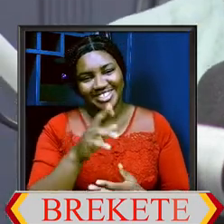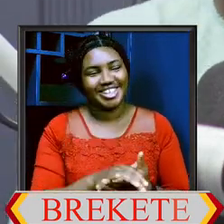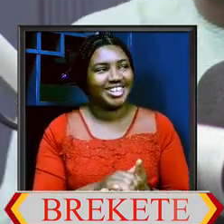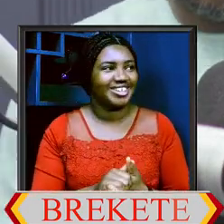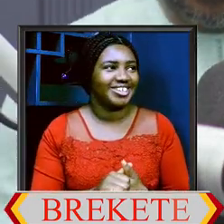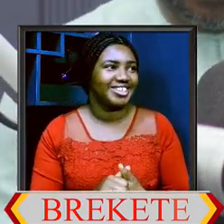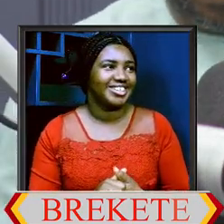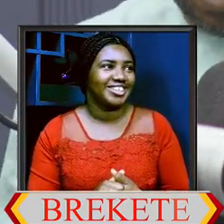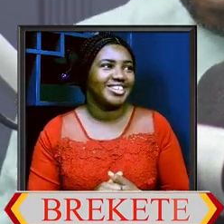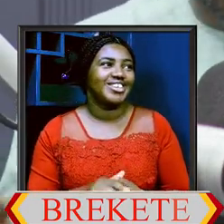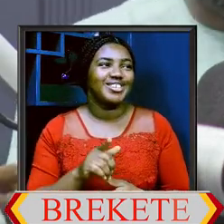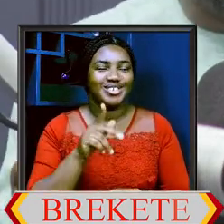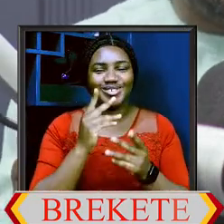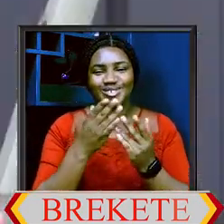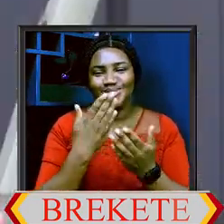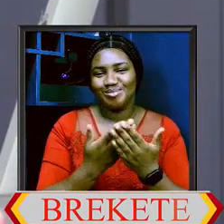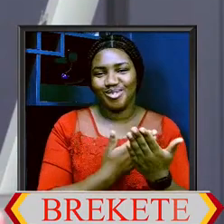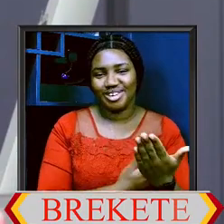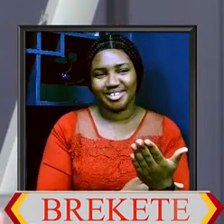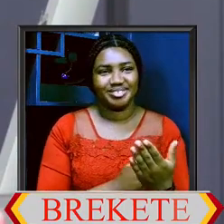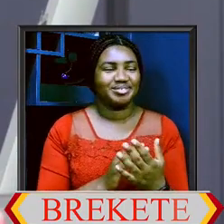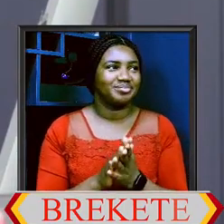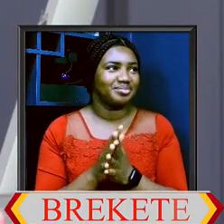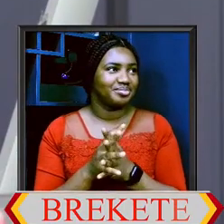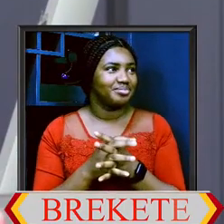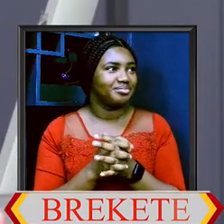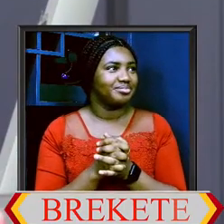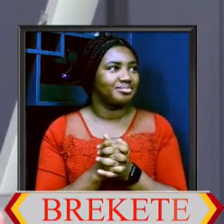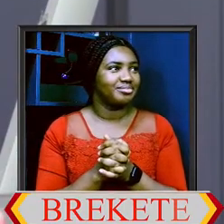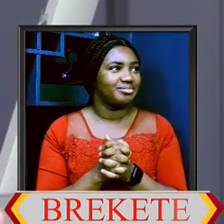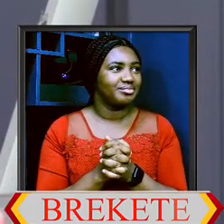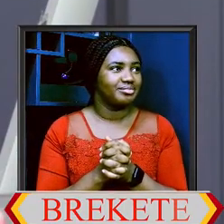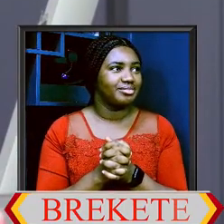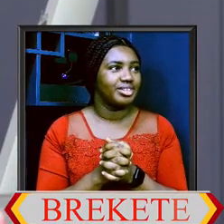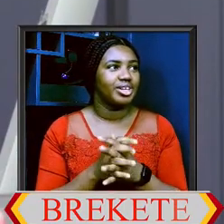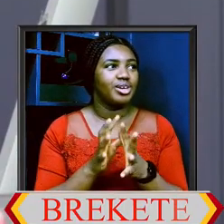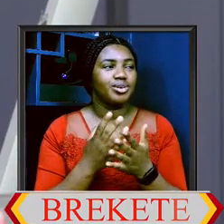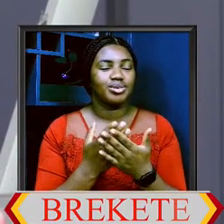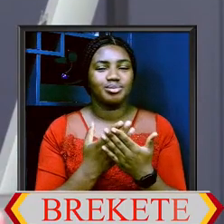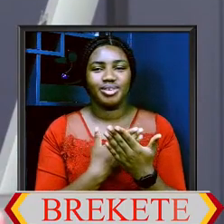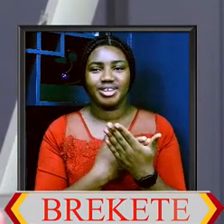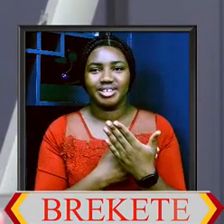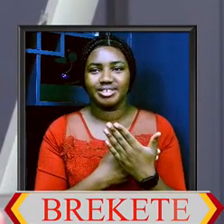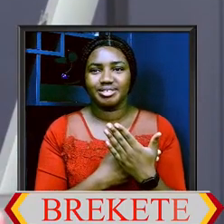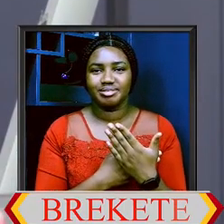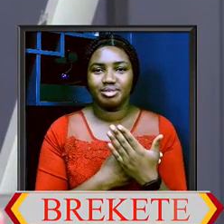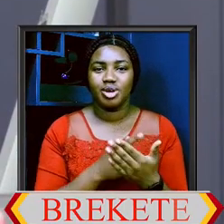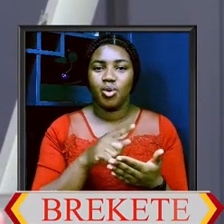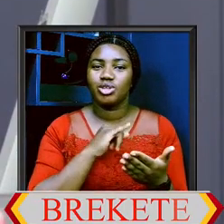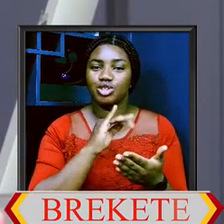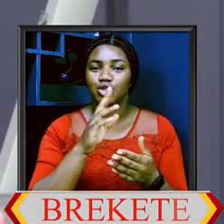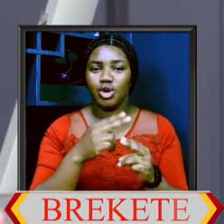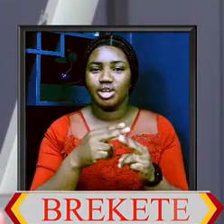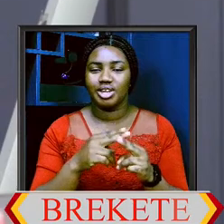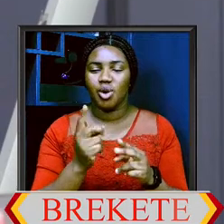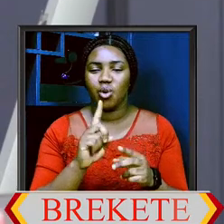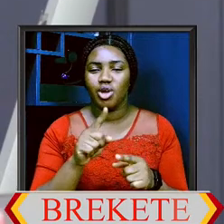V good hello good morning hello good morning good